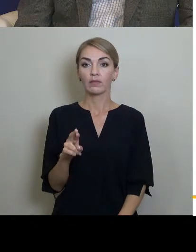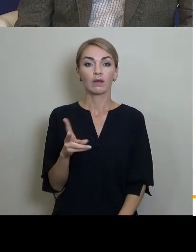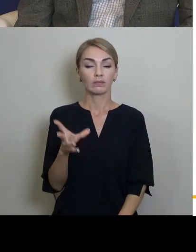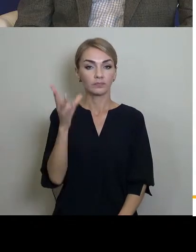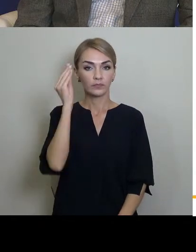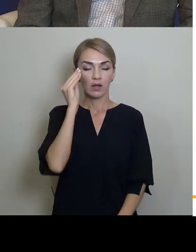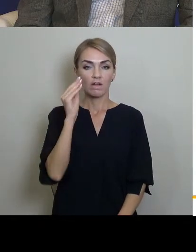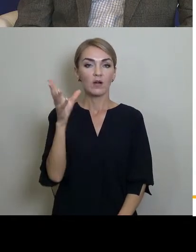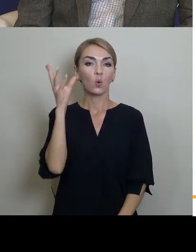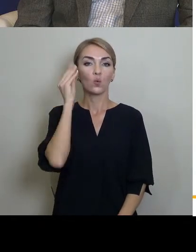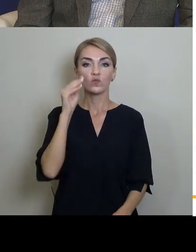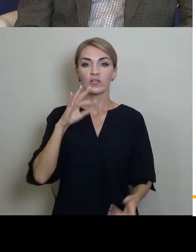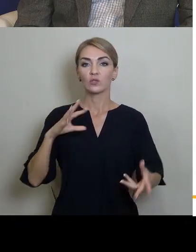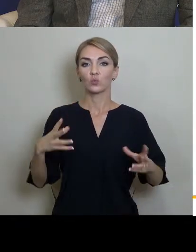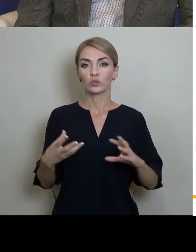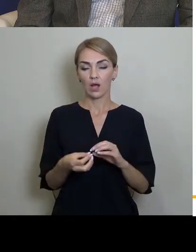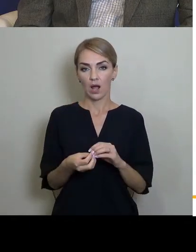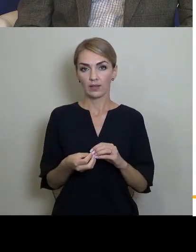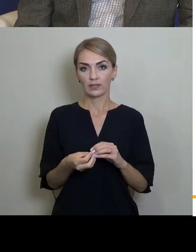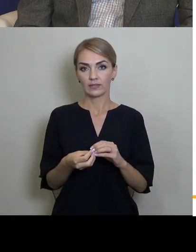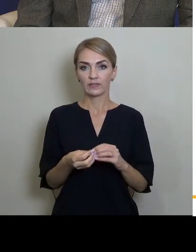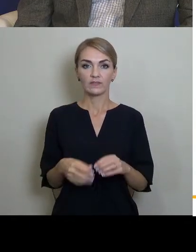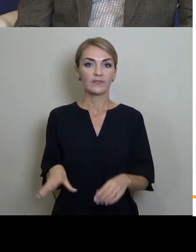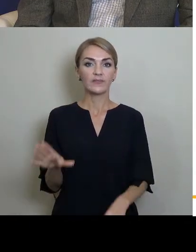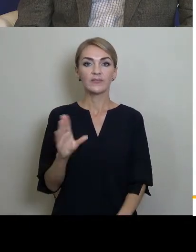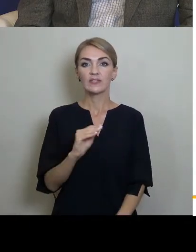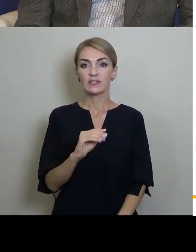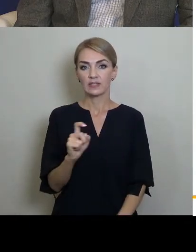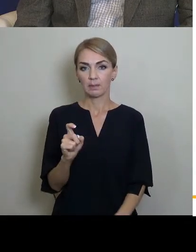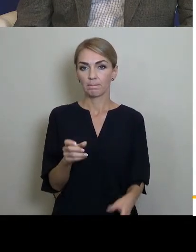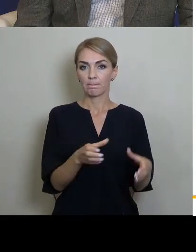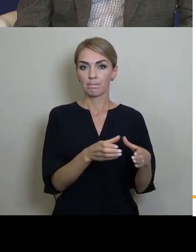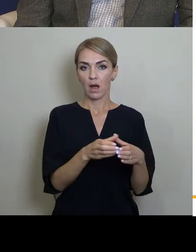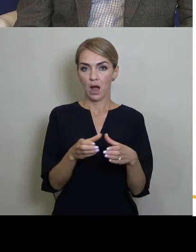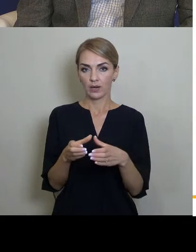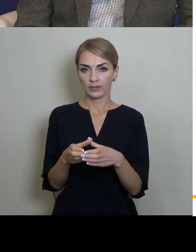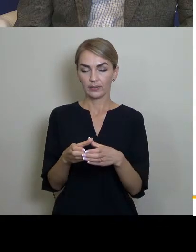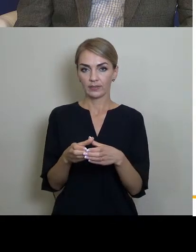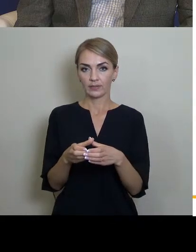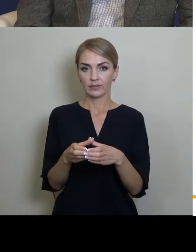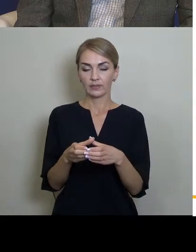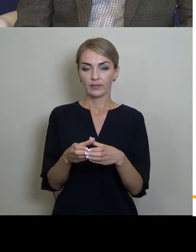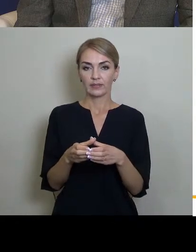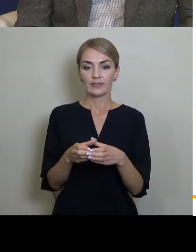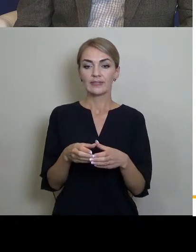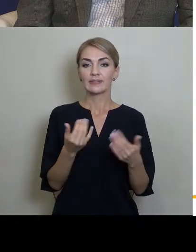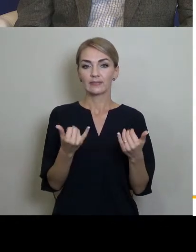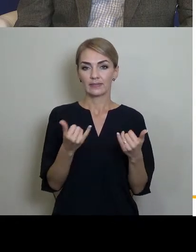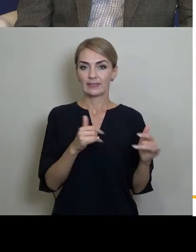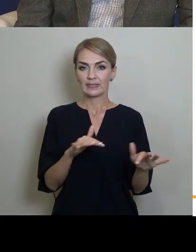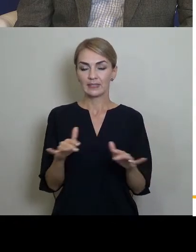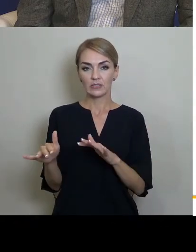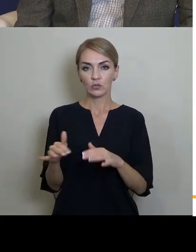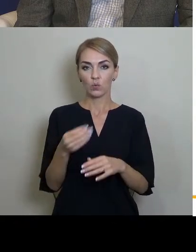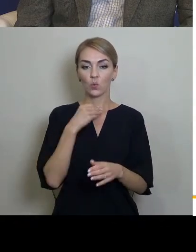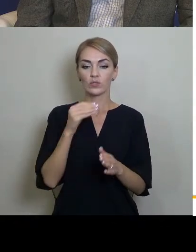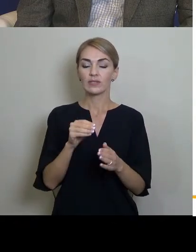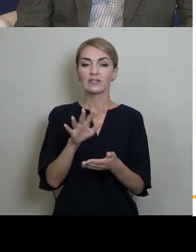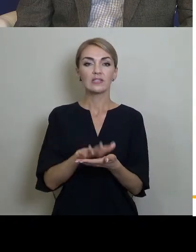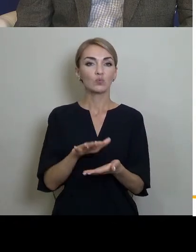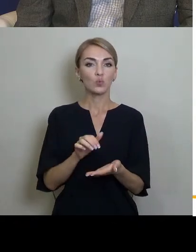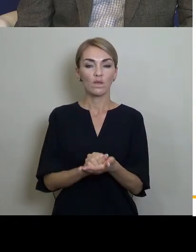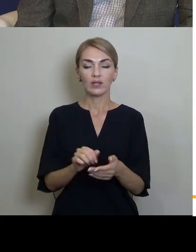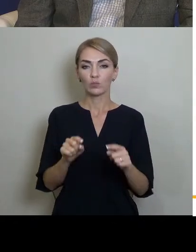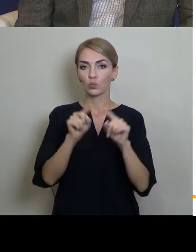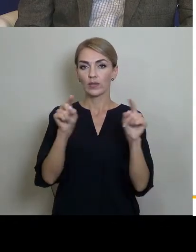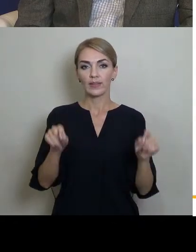electoral threshold defined. How we do that? The results of all parties, so